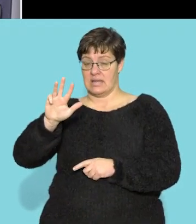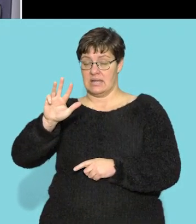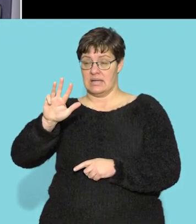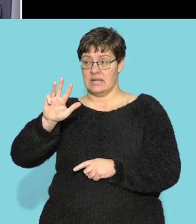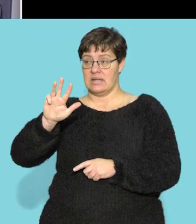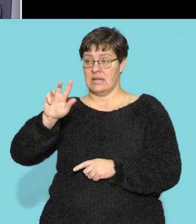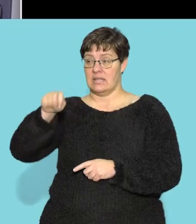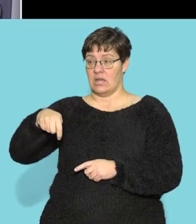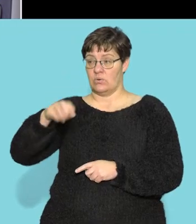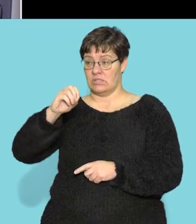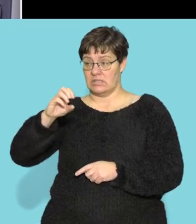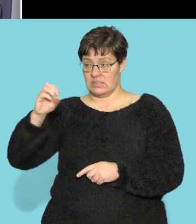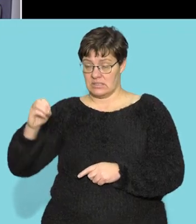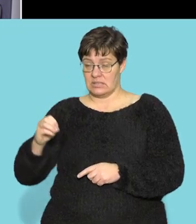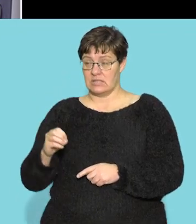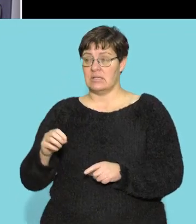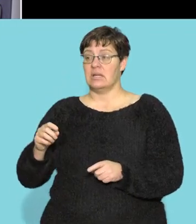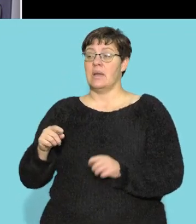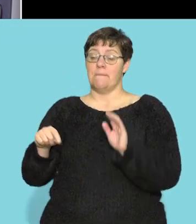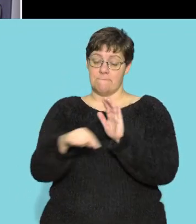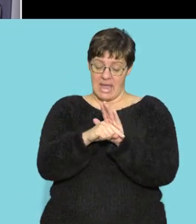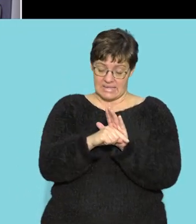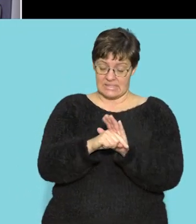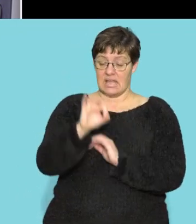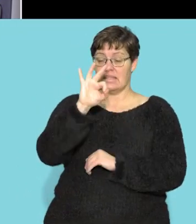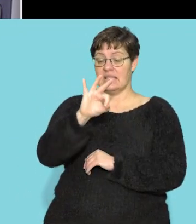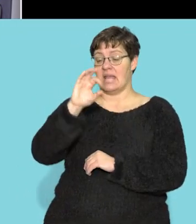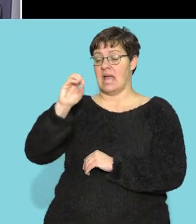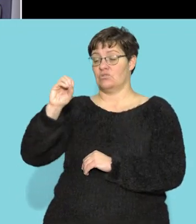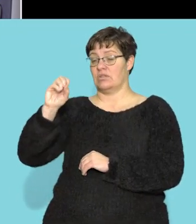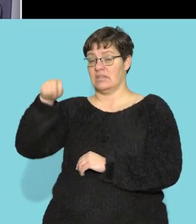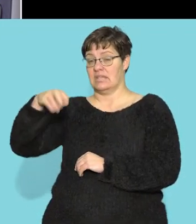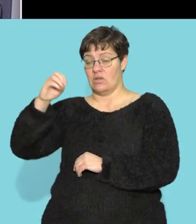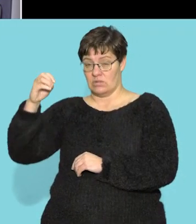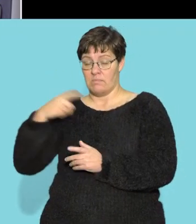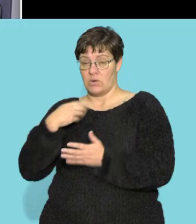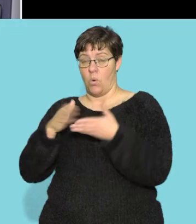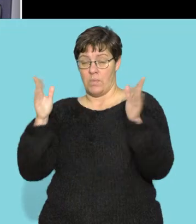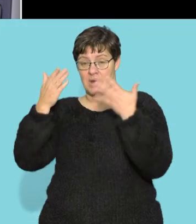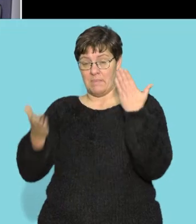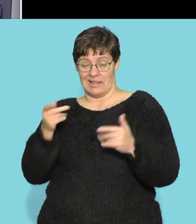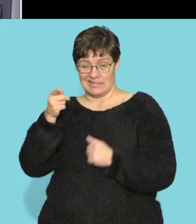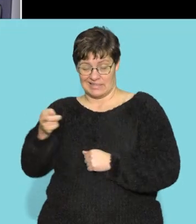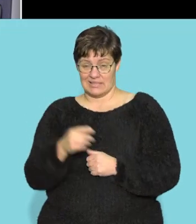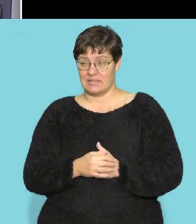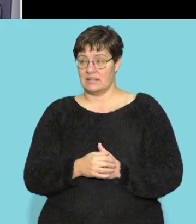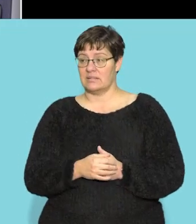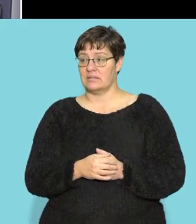129,000 is equal to that, minus the 300,000, which is your opening balance of your loan, right?